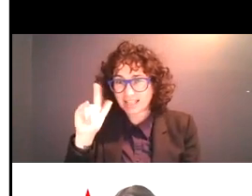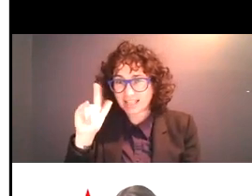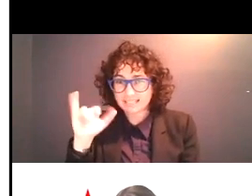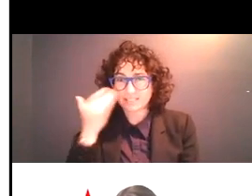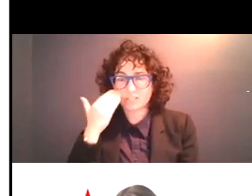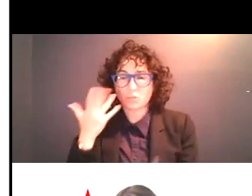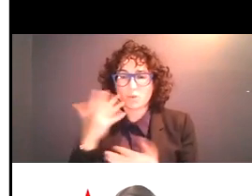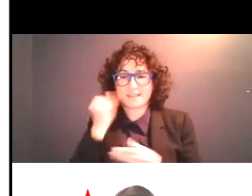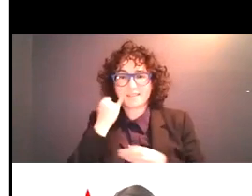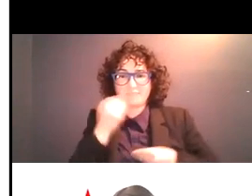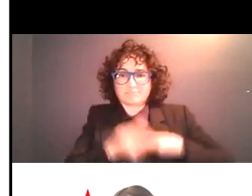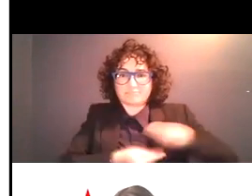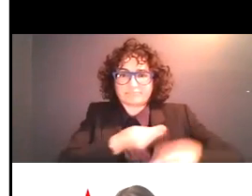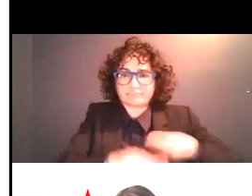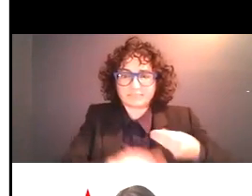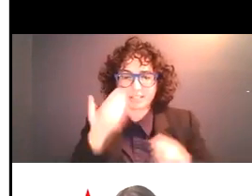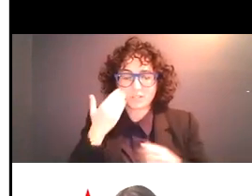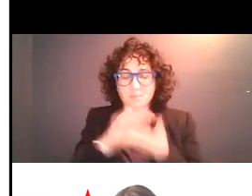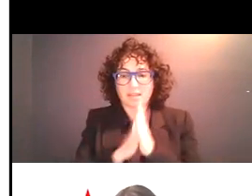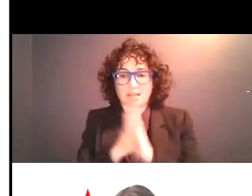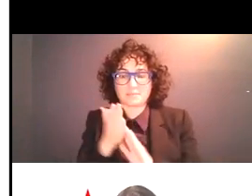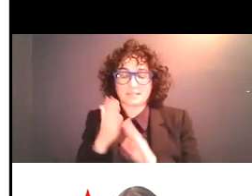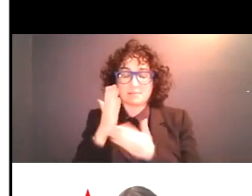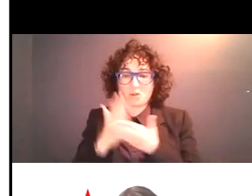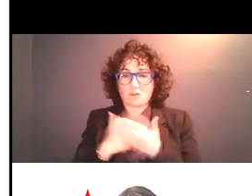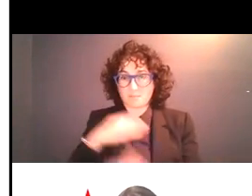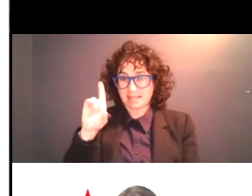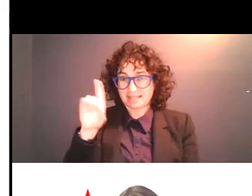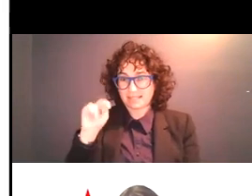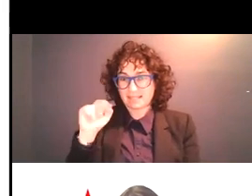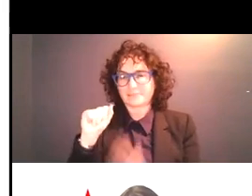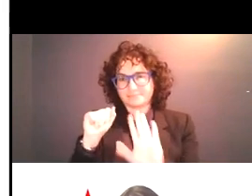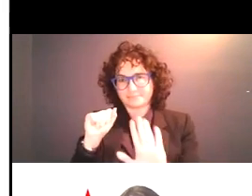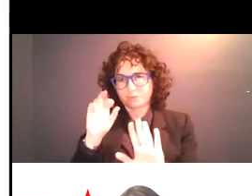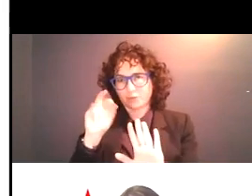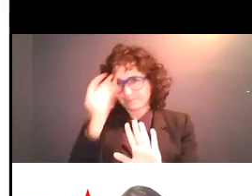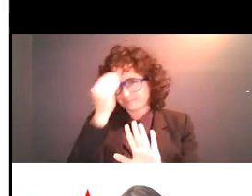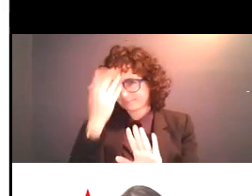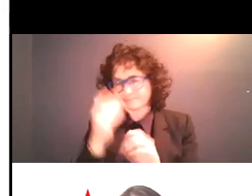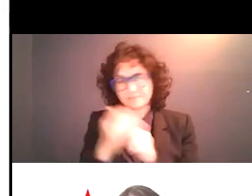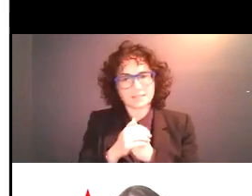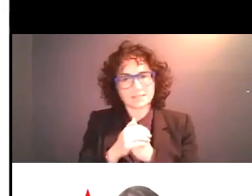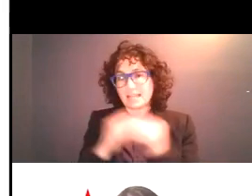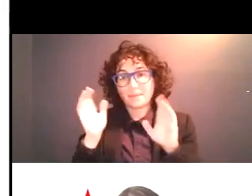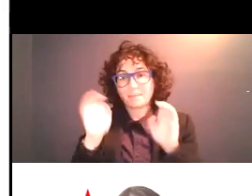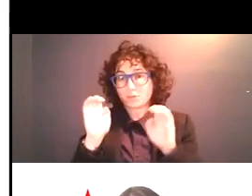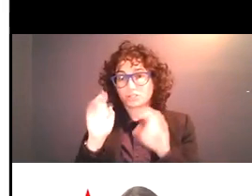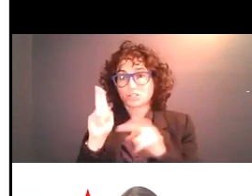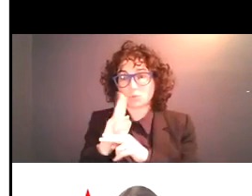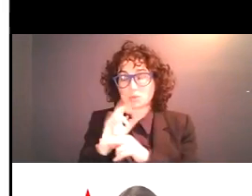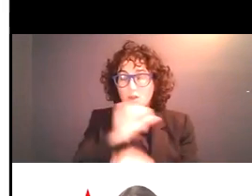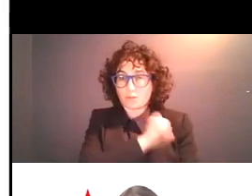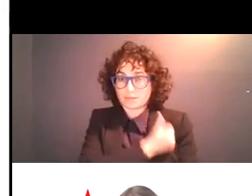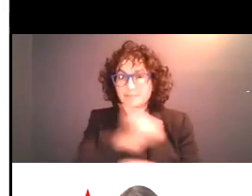generation as it becomes part of my DNA. But let me just tell you that the emergency use authorization process